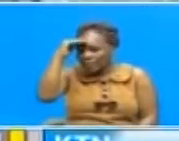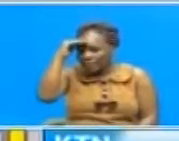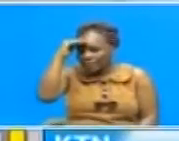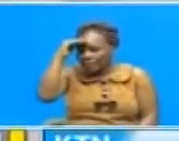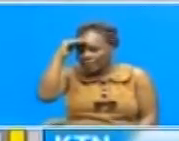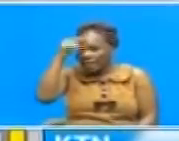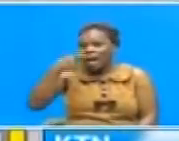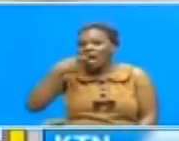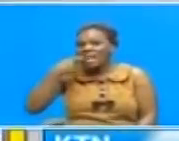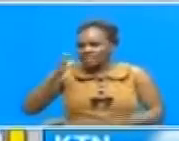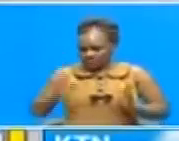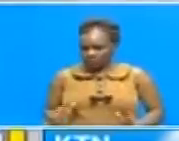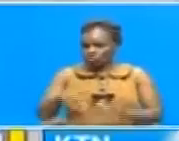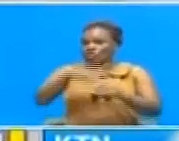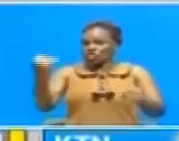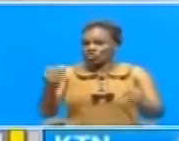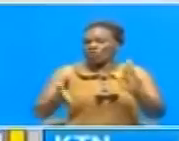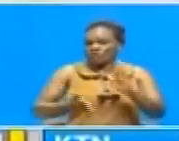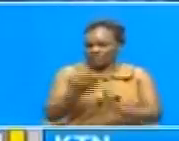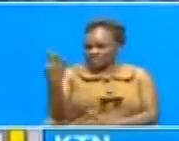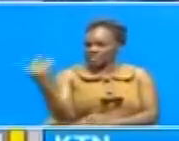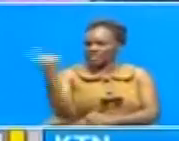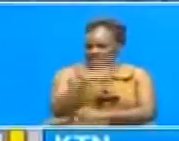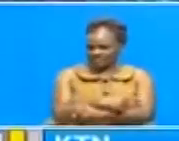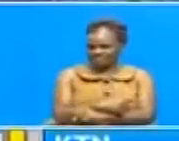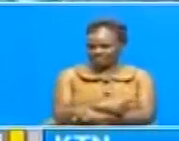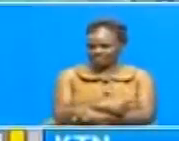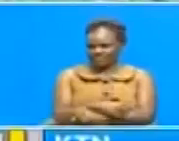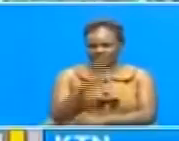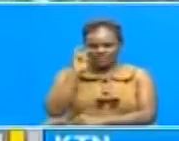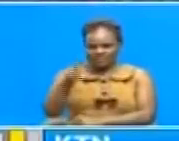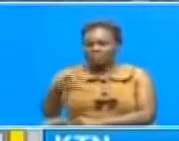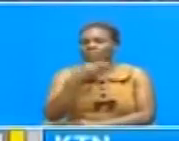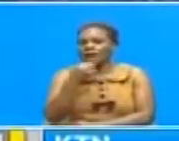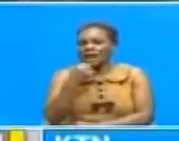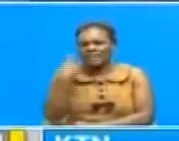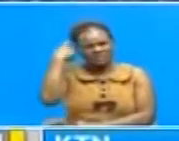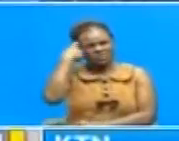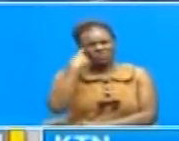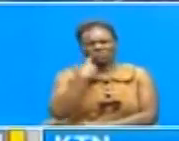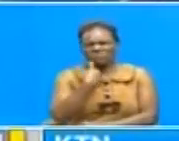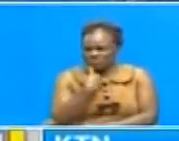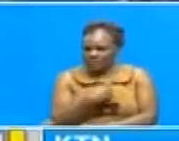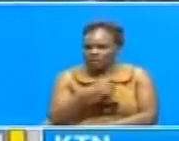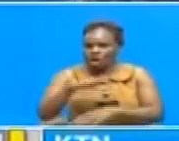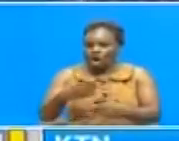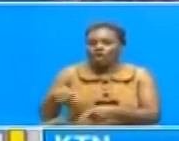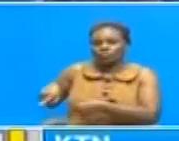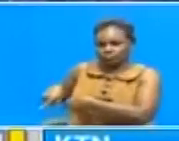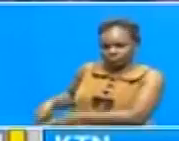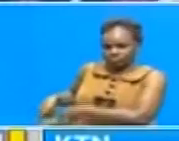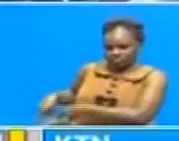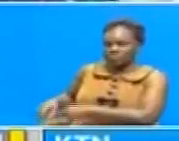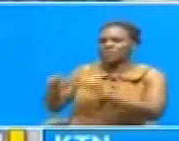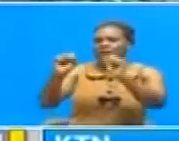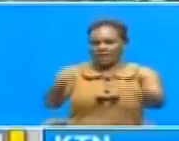to cigarettes, you just withdraw the cigarettes just like that. You see the guy sweating. Sometimes you see him diarrhea-ing. Okay.